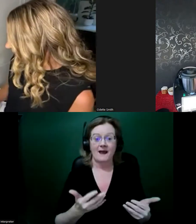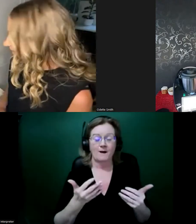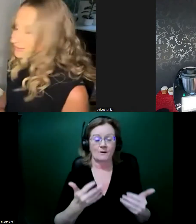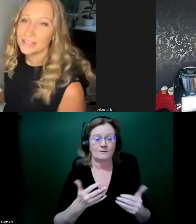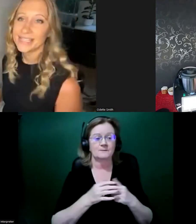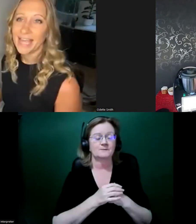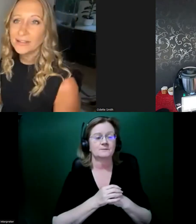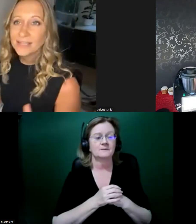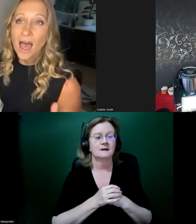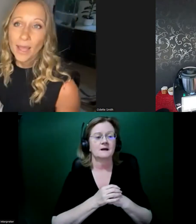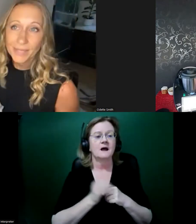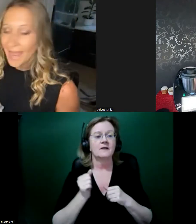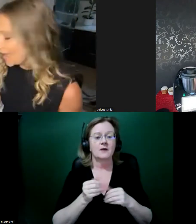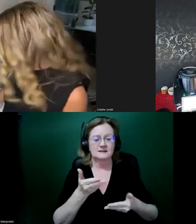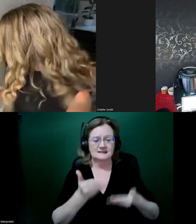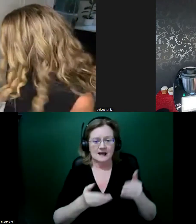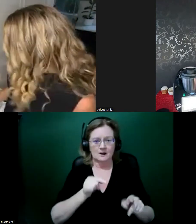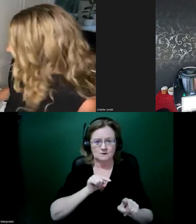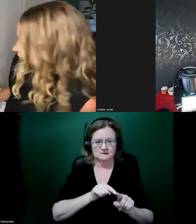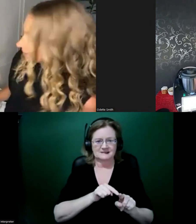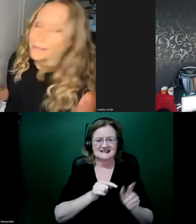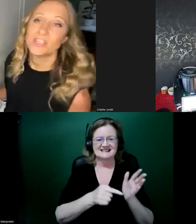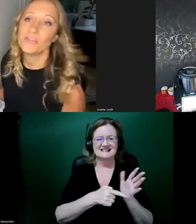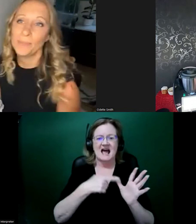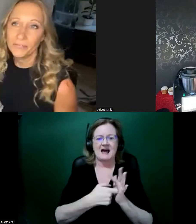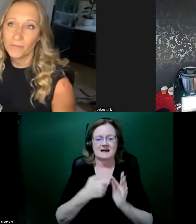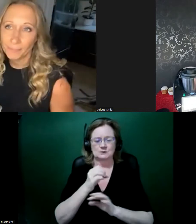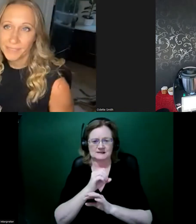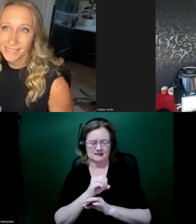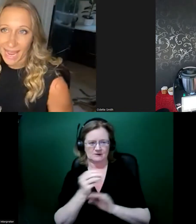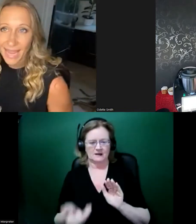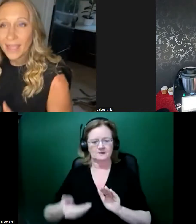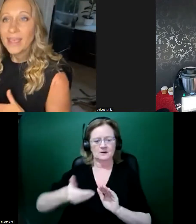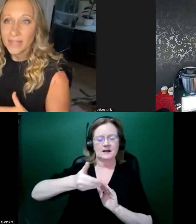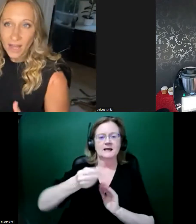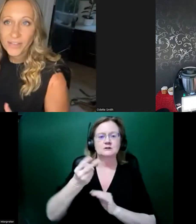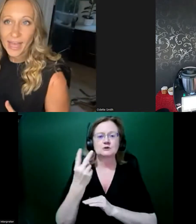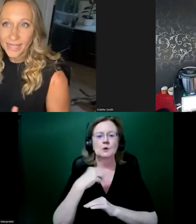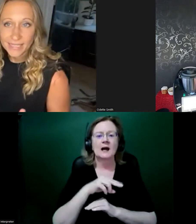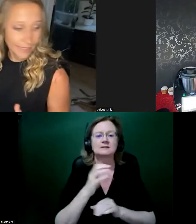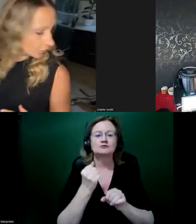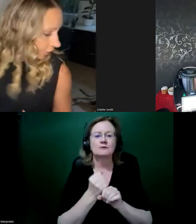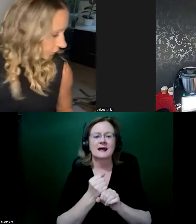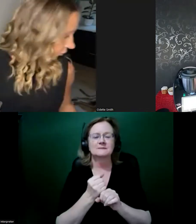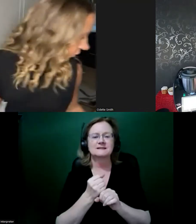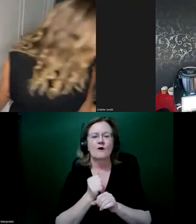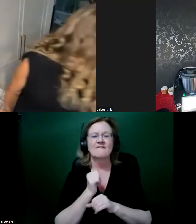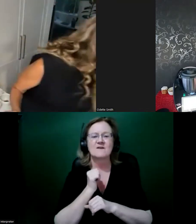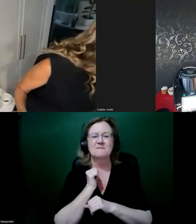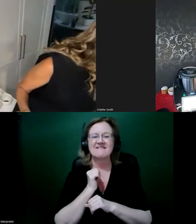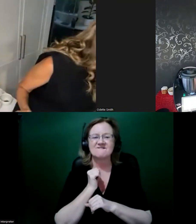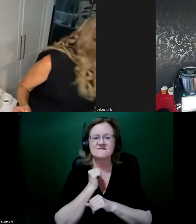I'll just zero those scales. I'm going to add 200 grams of beef rump steak that I've cut into